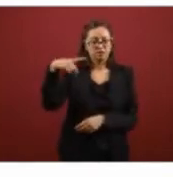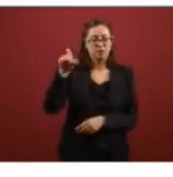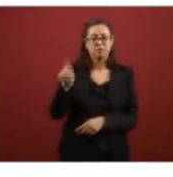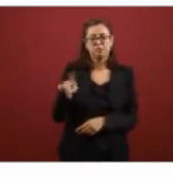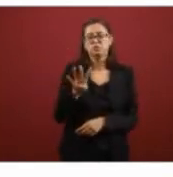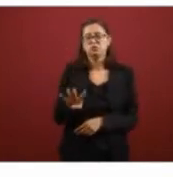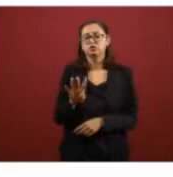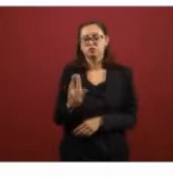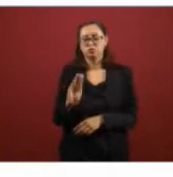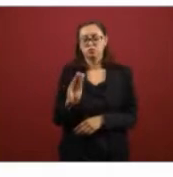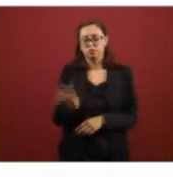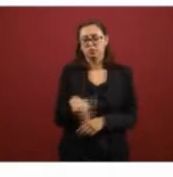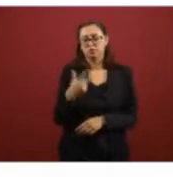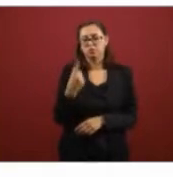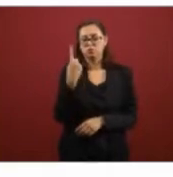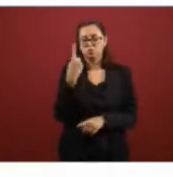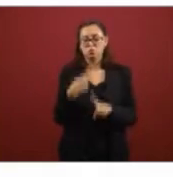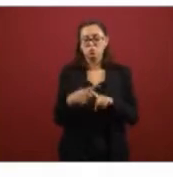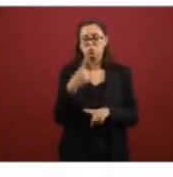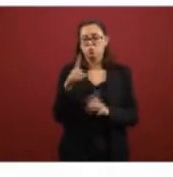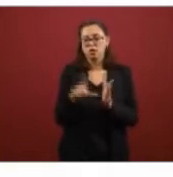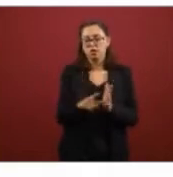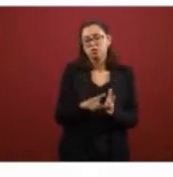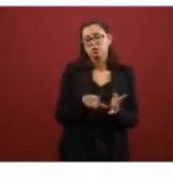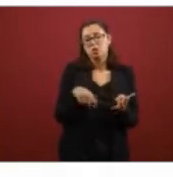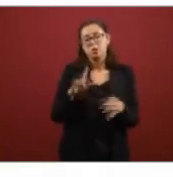So you can see there the prices.